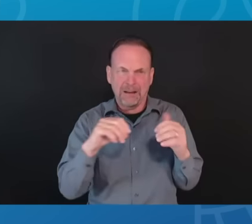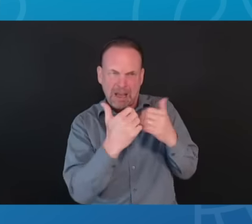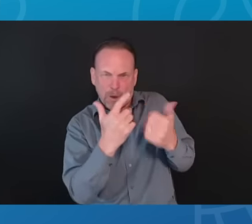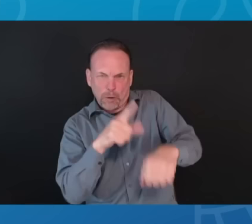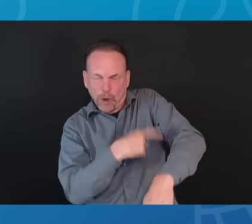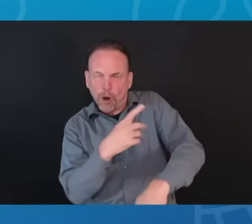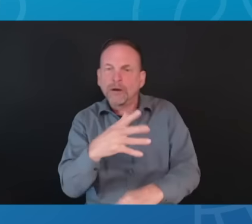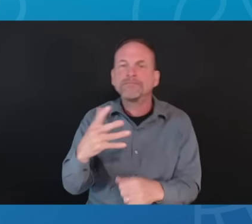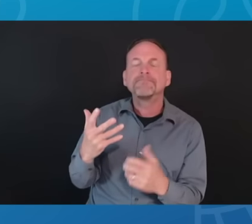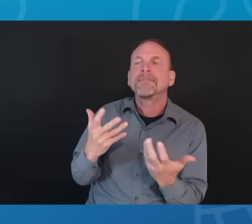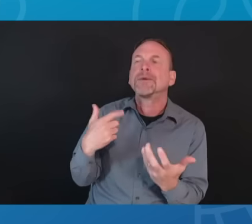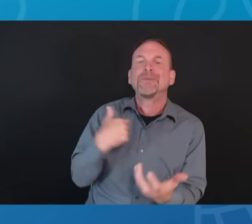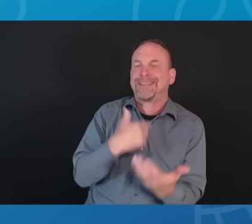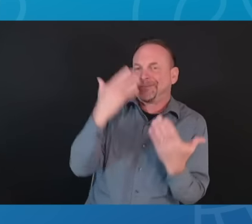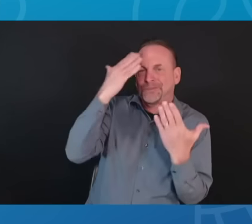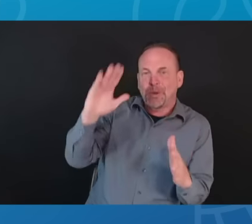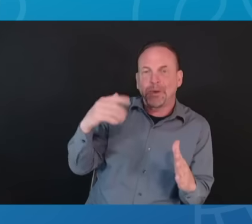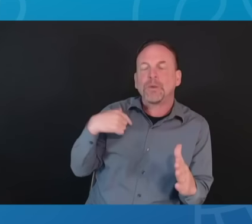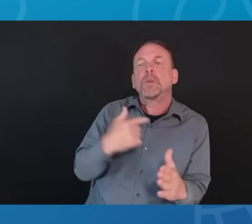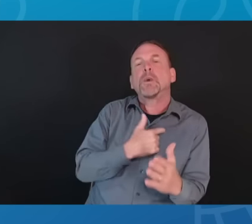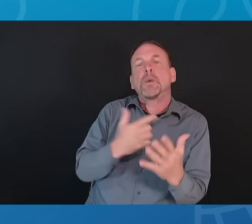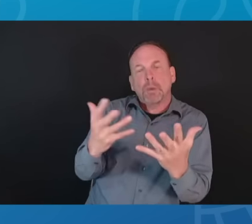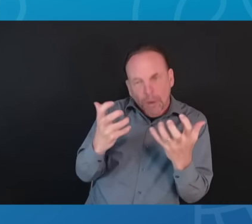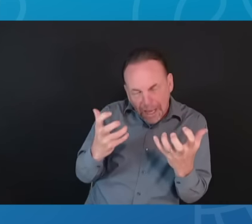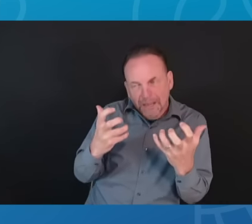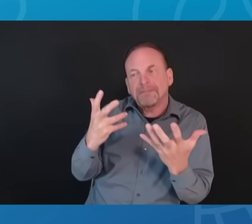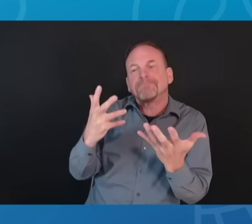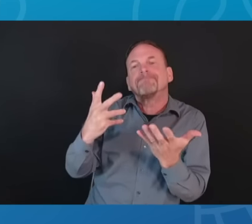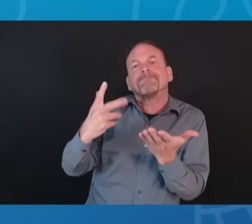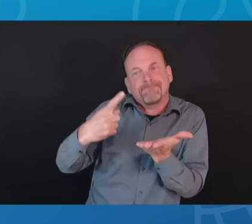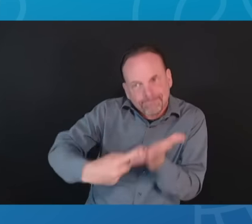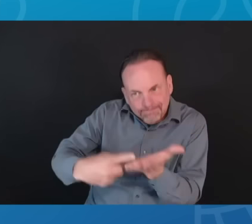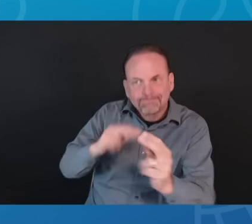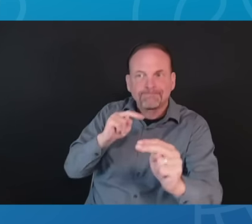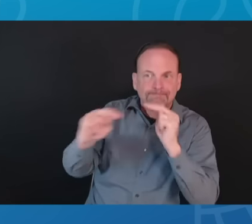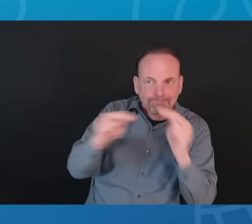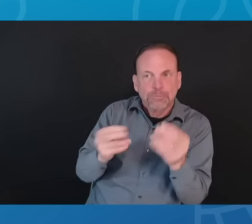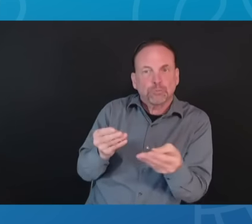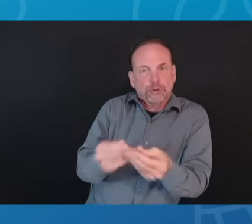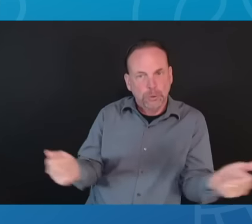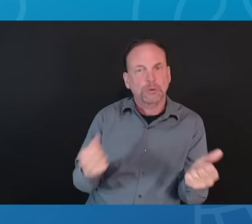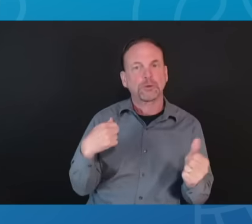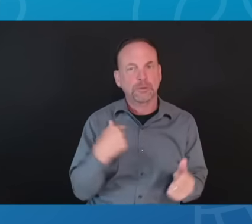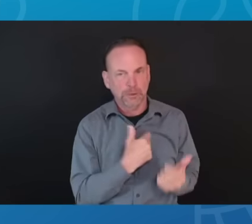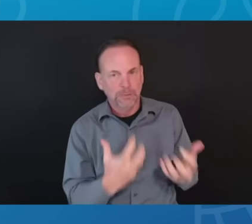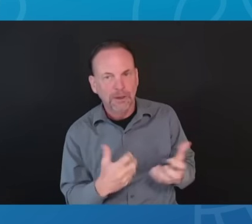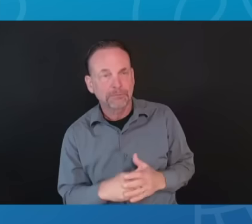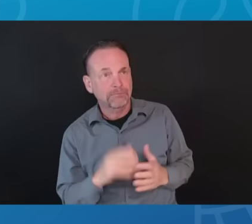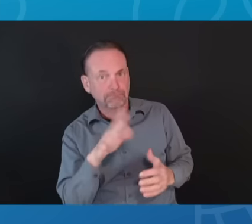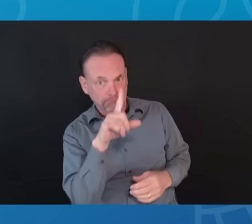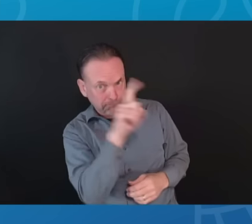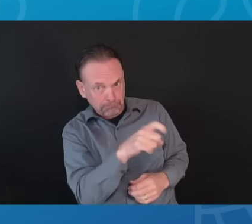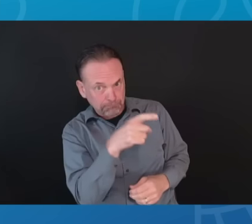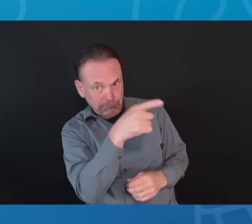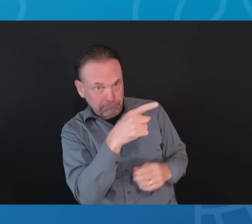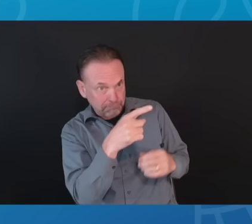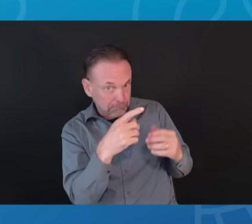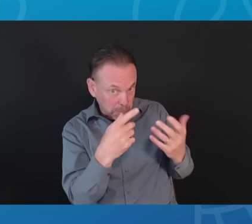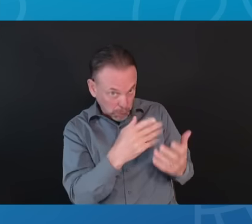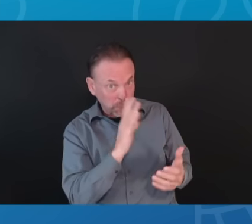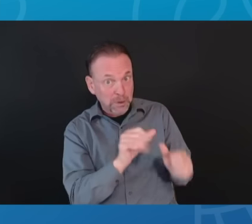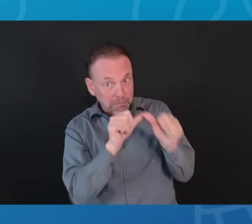Second, are you planning to keep asking the Israelis to keep the airport open? We think it's very important that